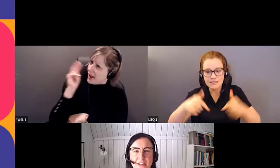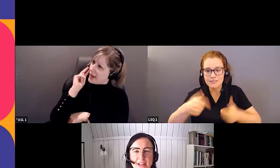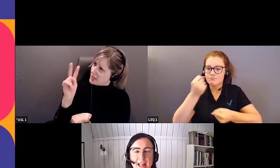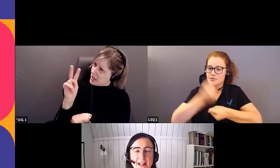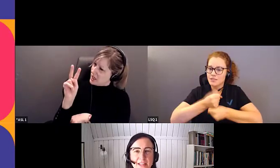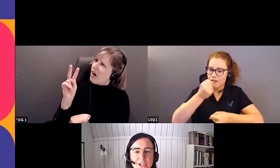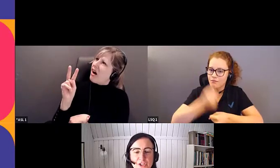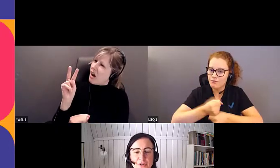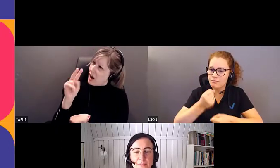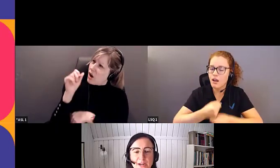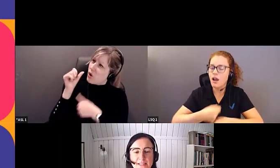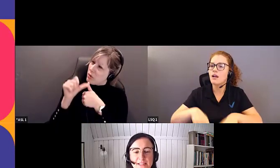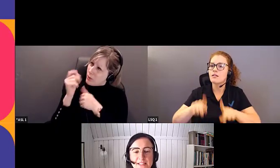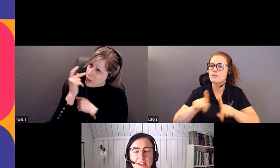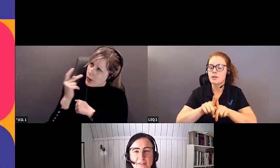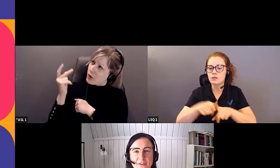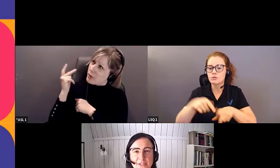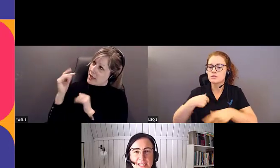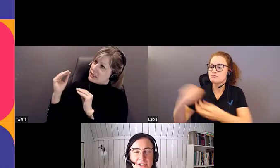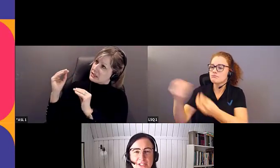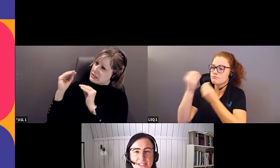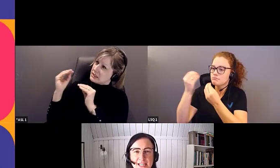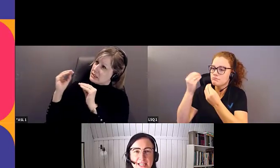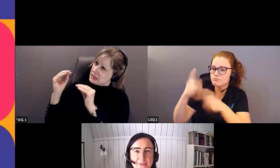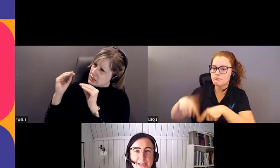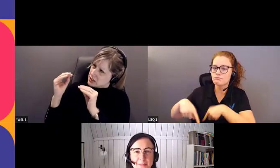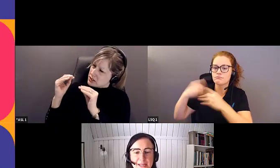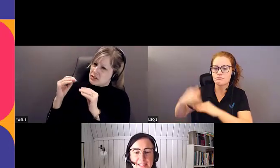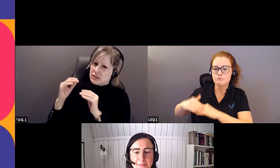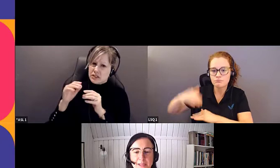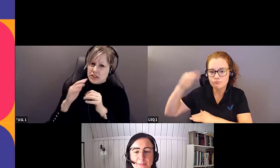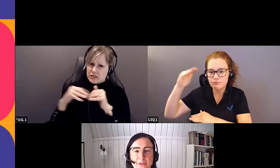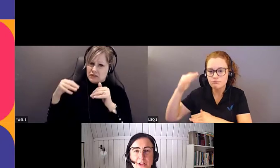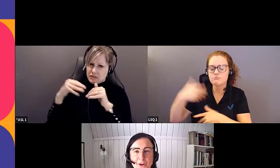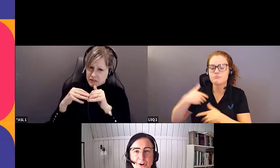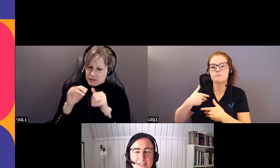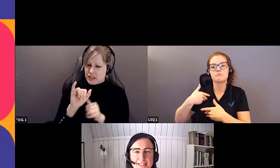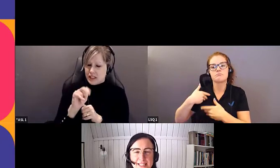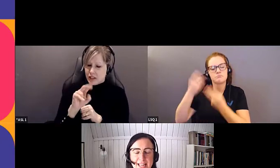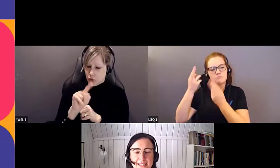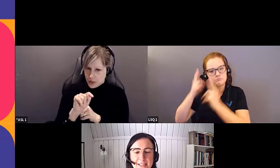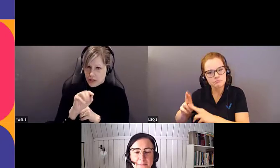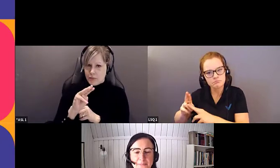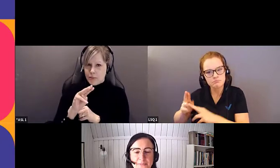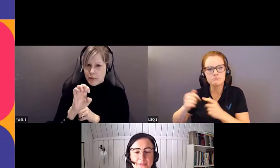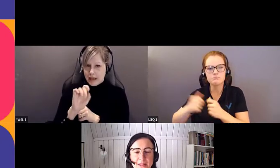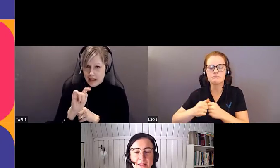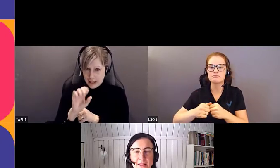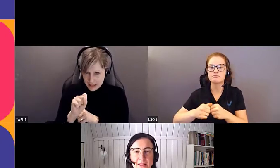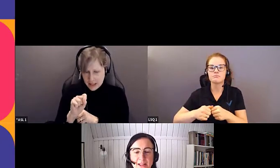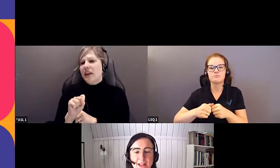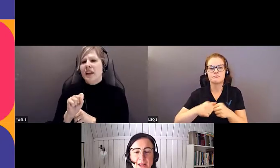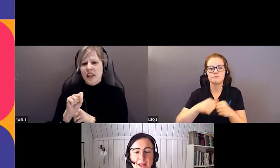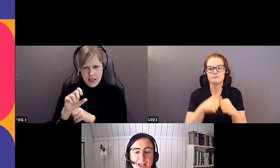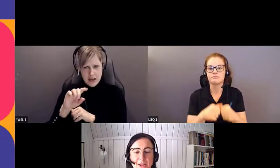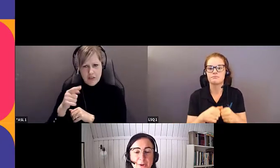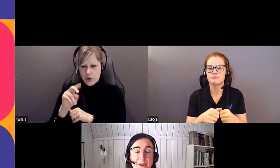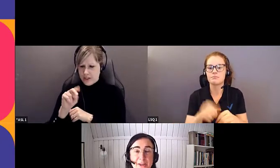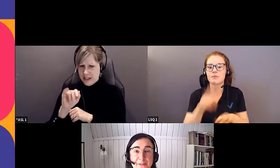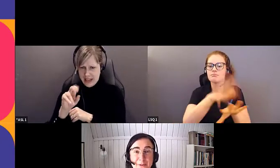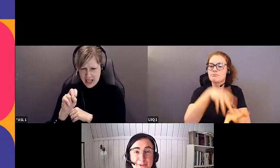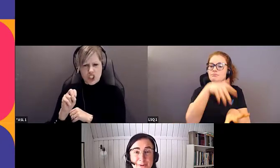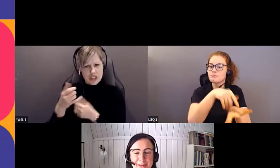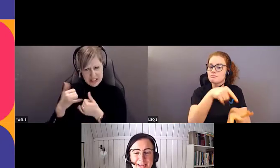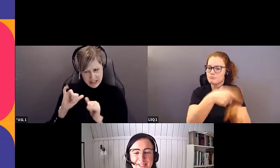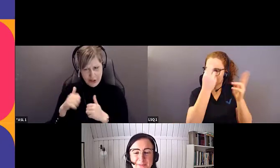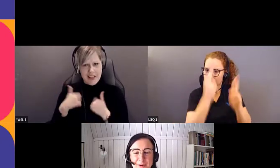receive and the enduring presence of First Nations, Inuit, and Métis people across this land. I know many